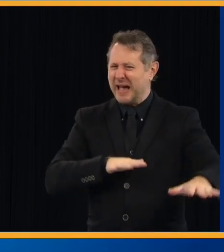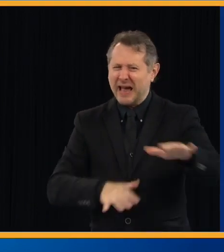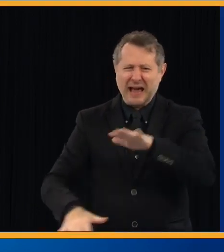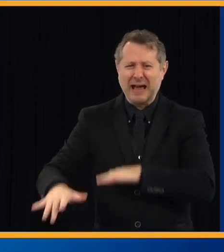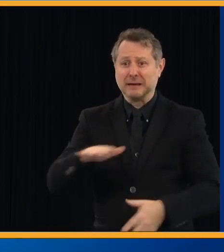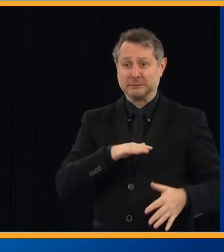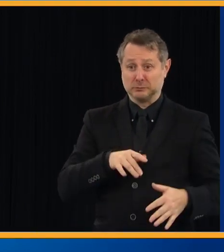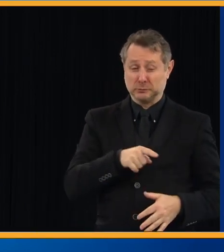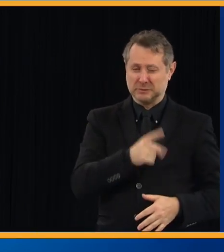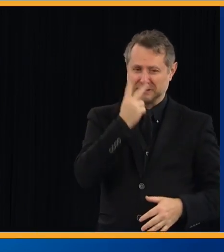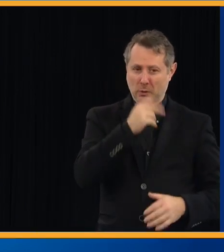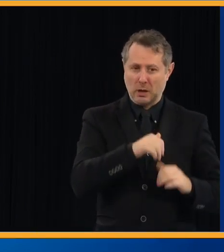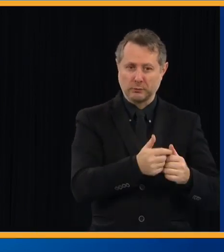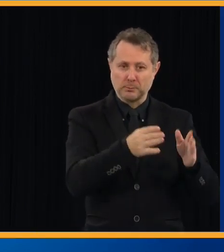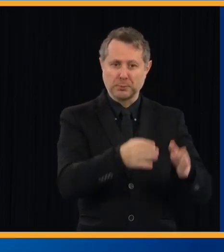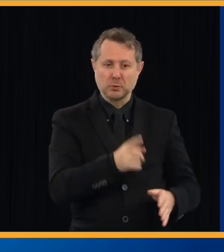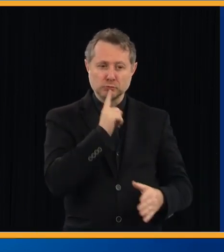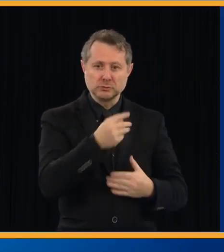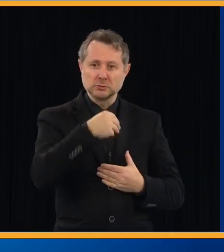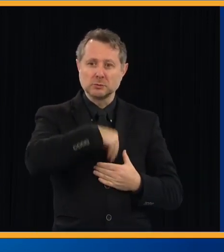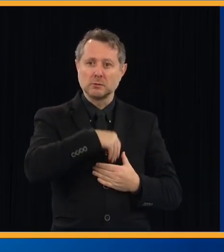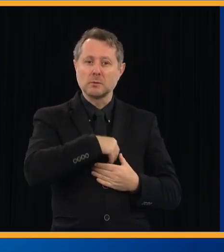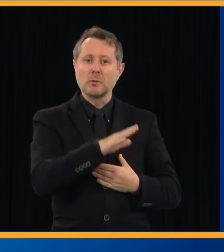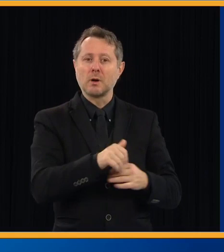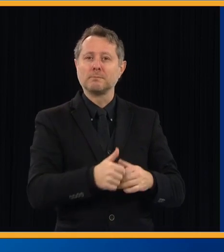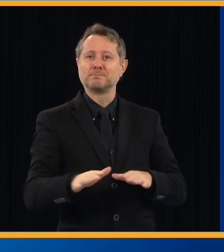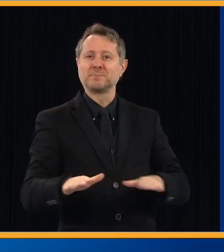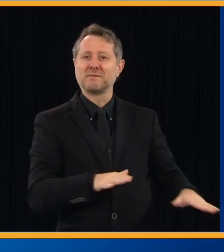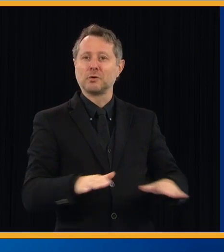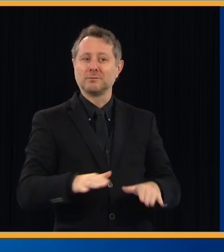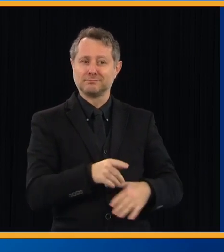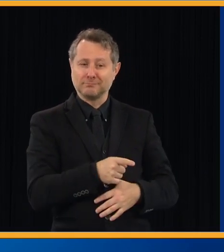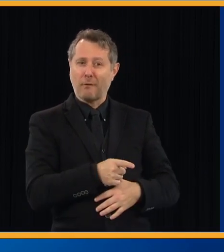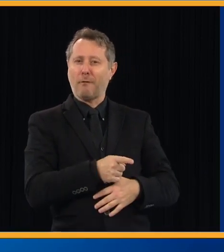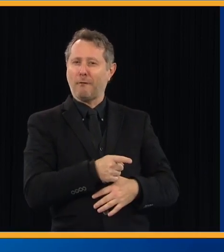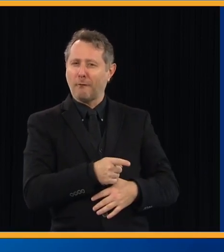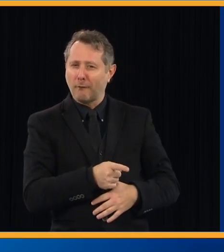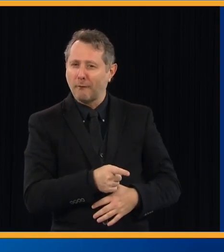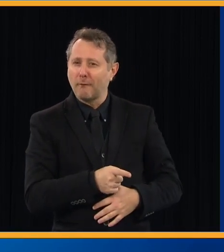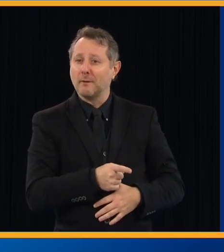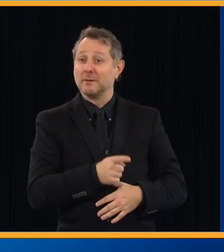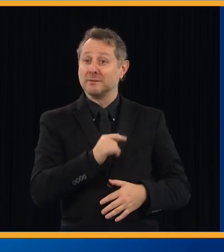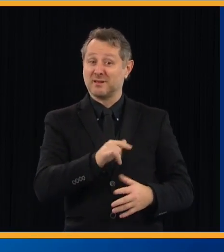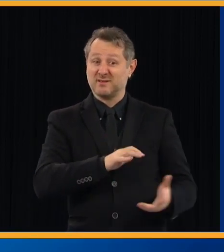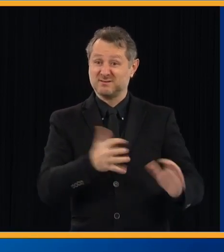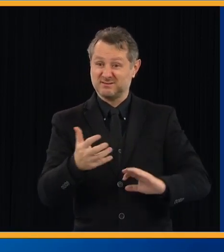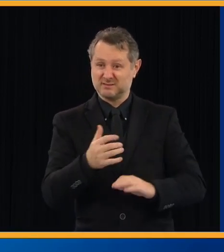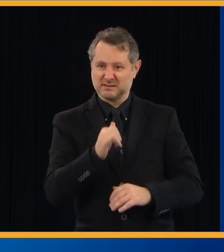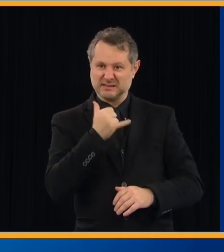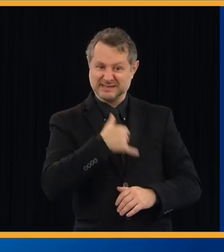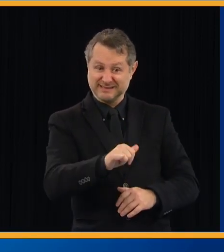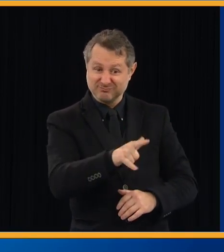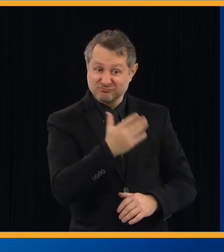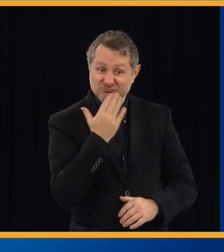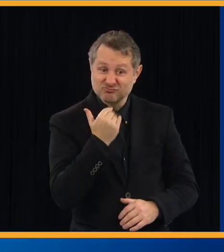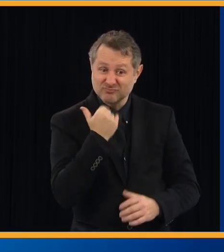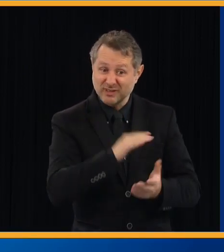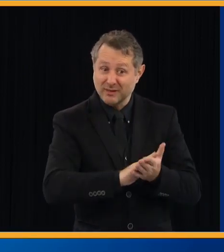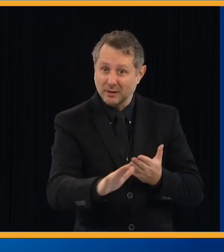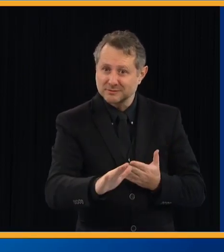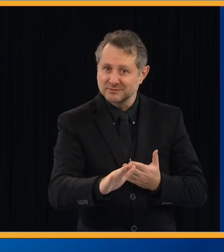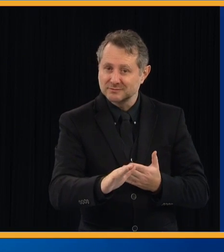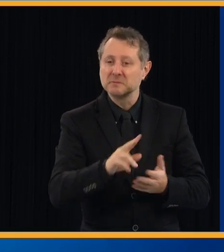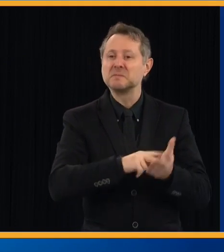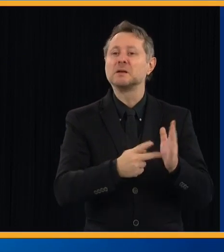really get to see true colors of a person and see what they're made of. It's almost as if the